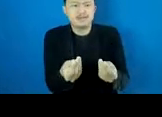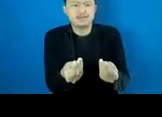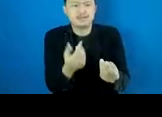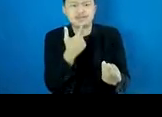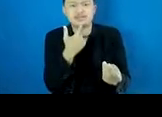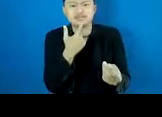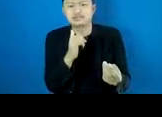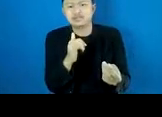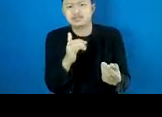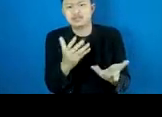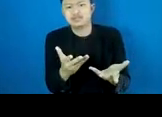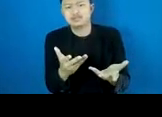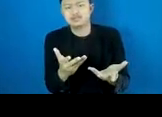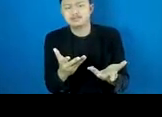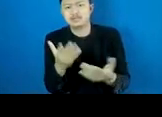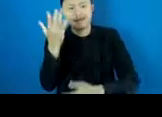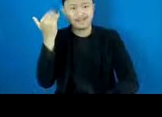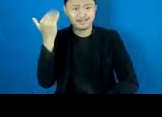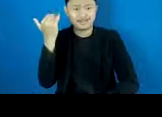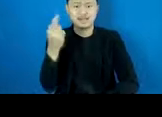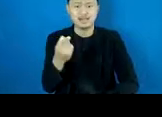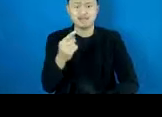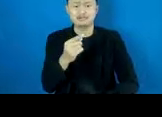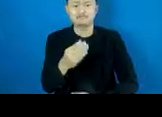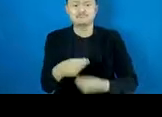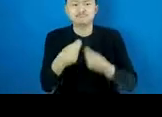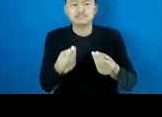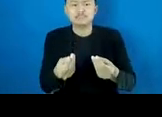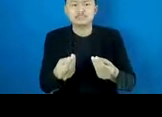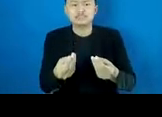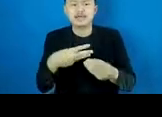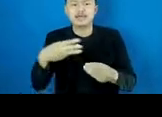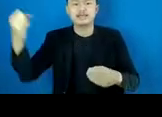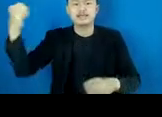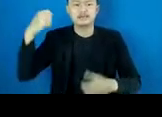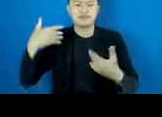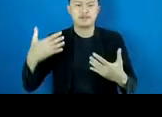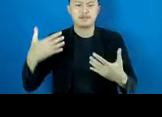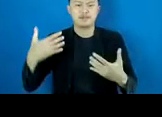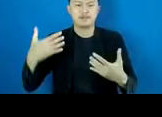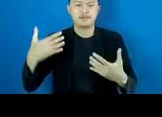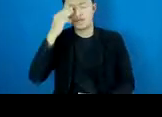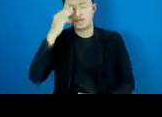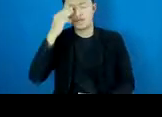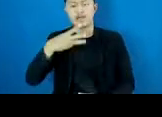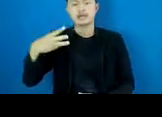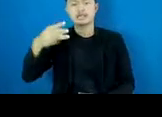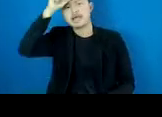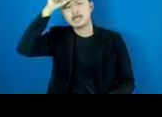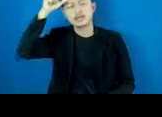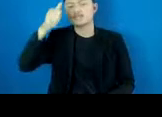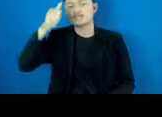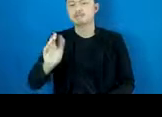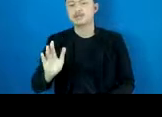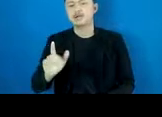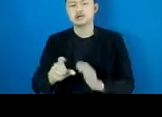what the diesel and the CNG buses provide. However, the energy efficiency or the consumption per